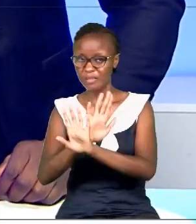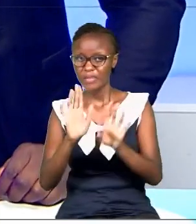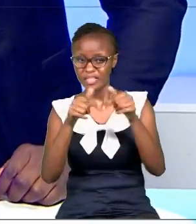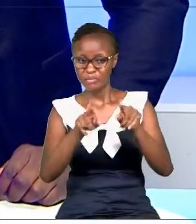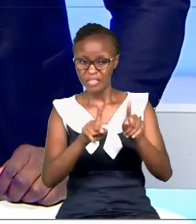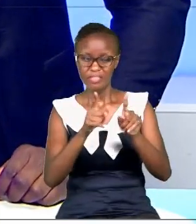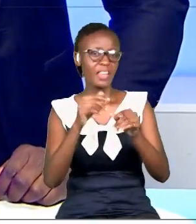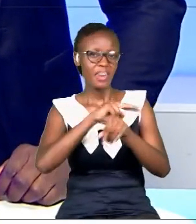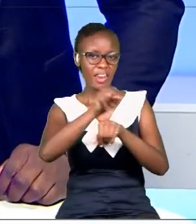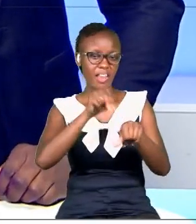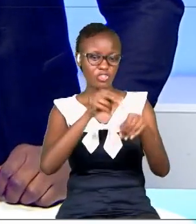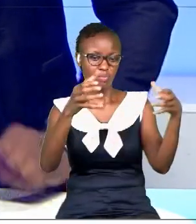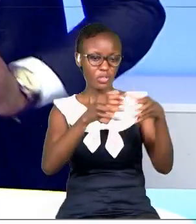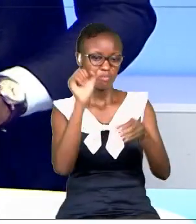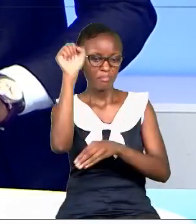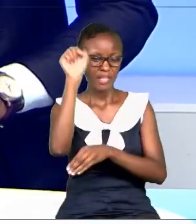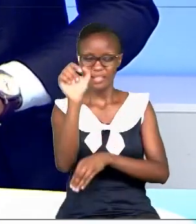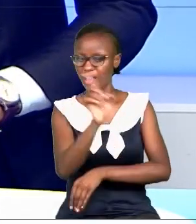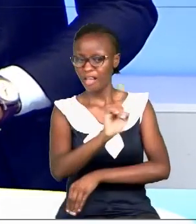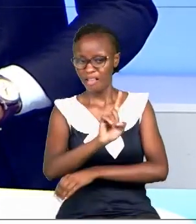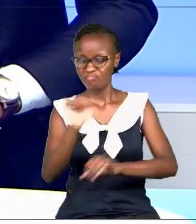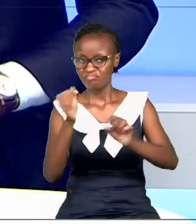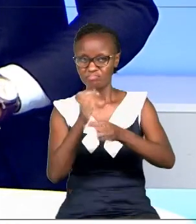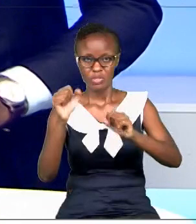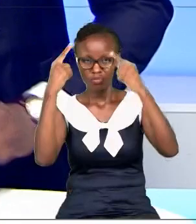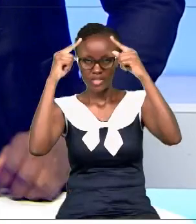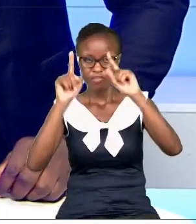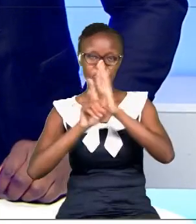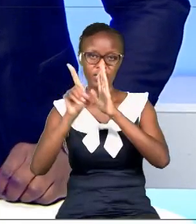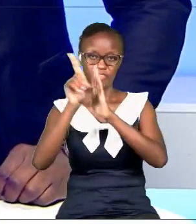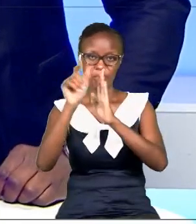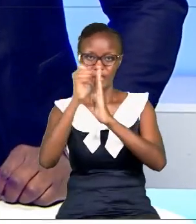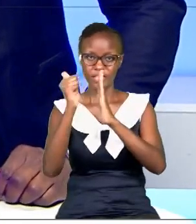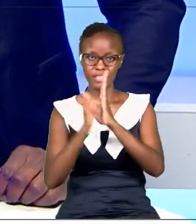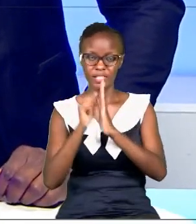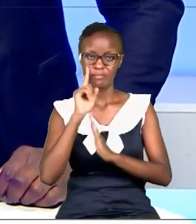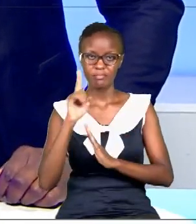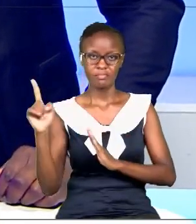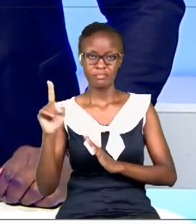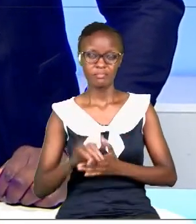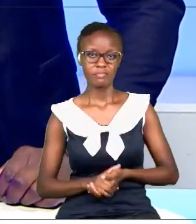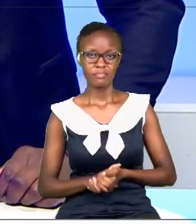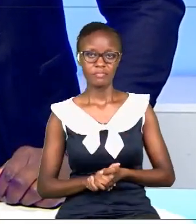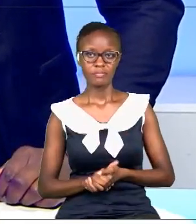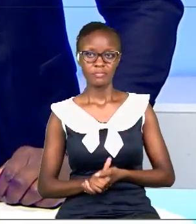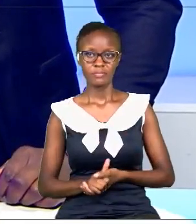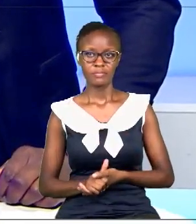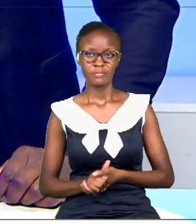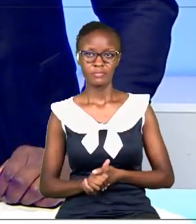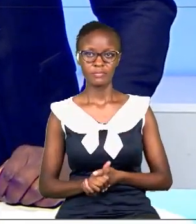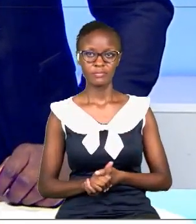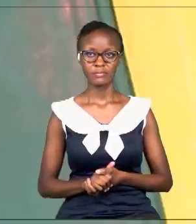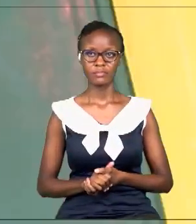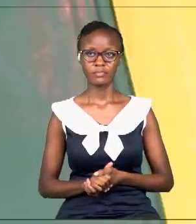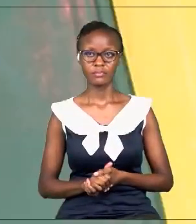outfits that can further the development agenda of the country. Our very own Shilling Etich now reports.